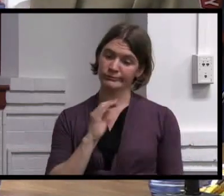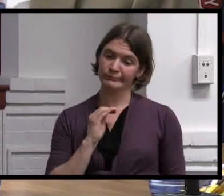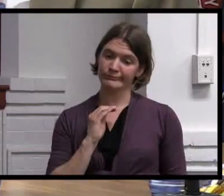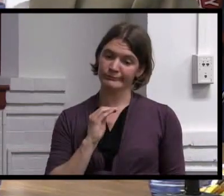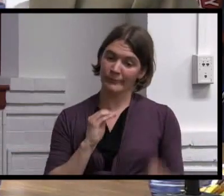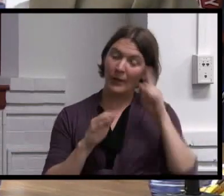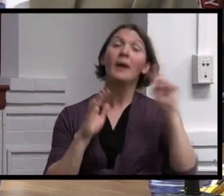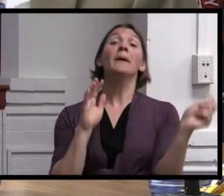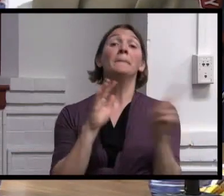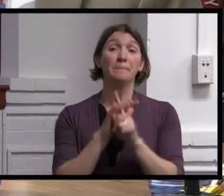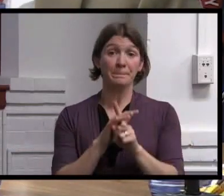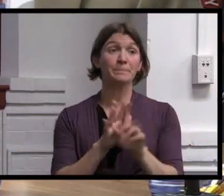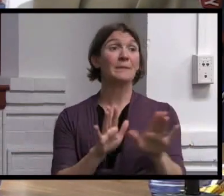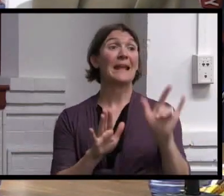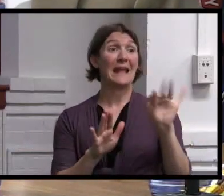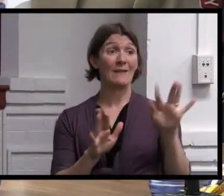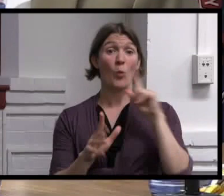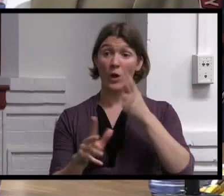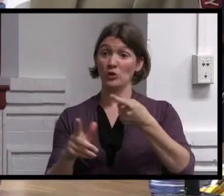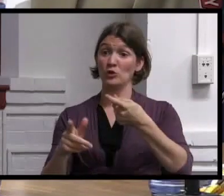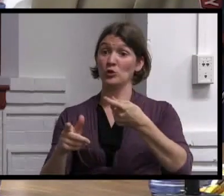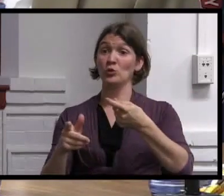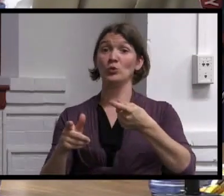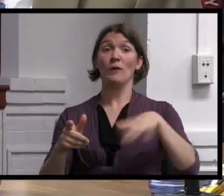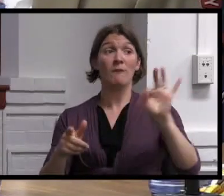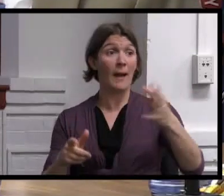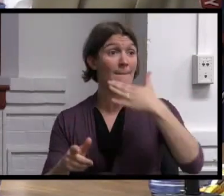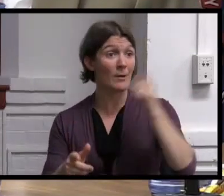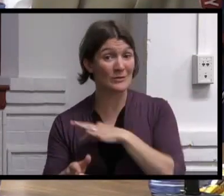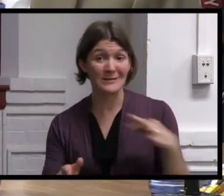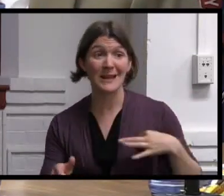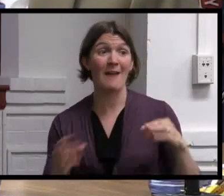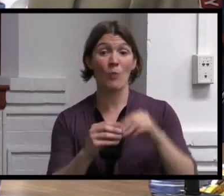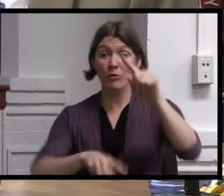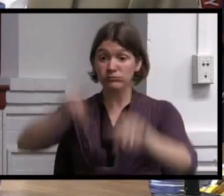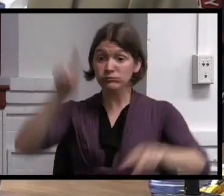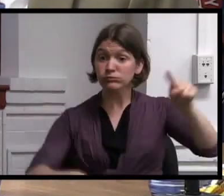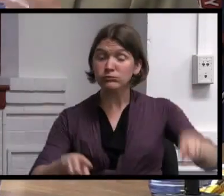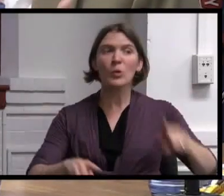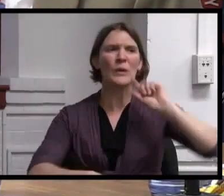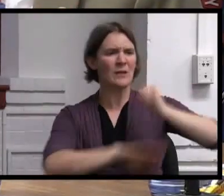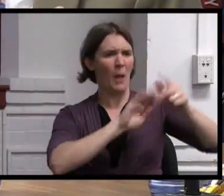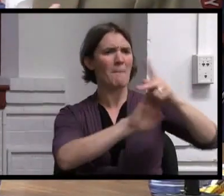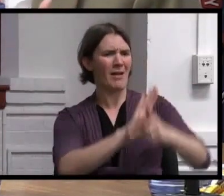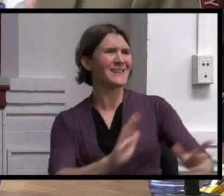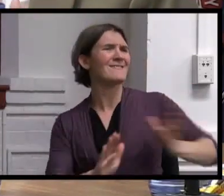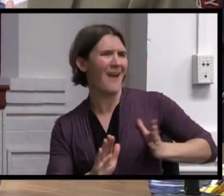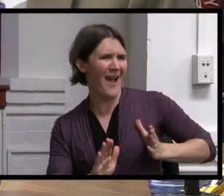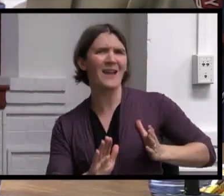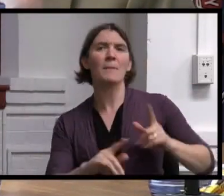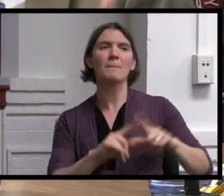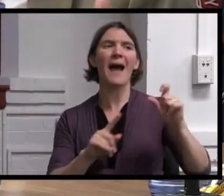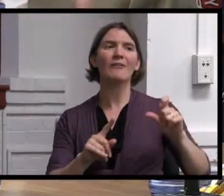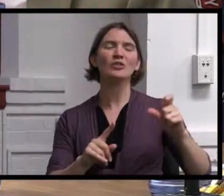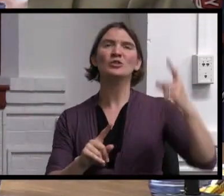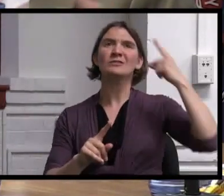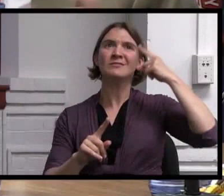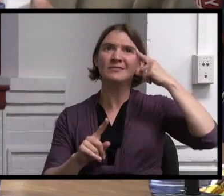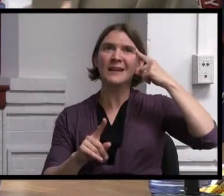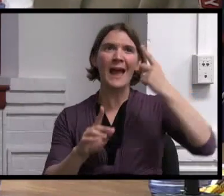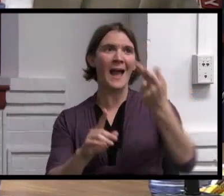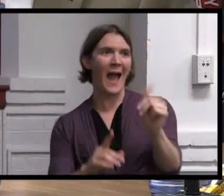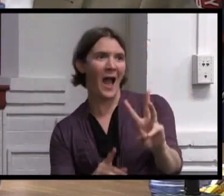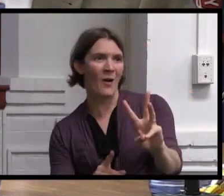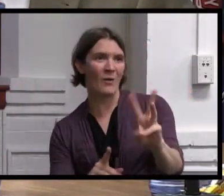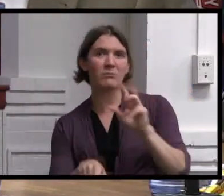lasting change to occur, it needs to not just be a matter of town policy or a matter of town staff, but work